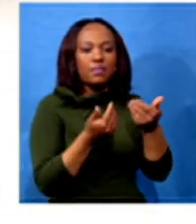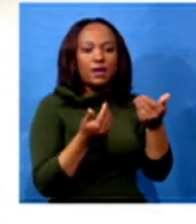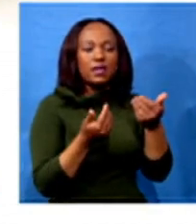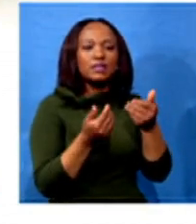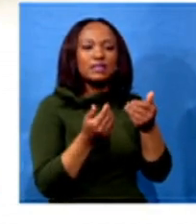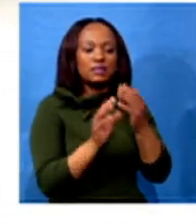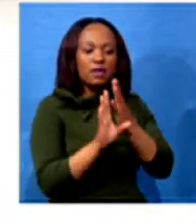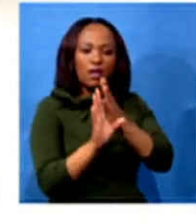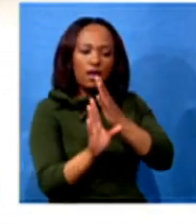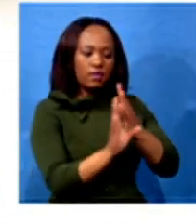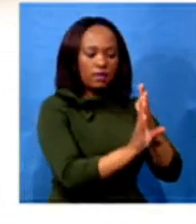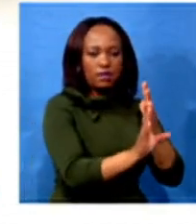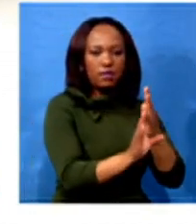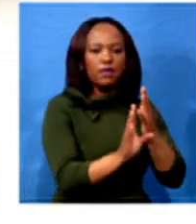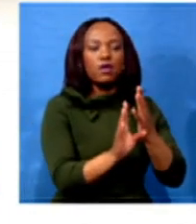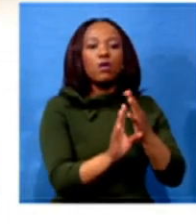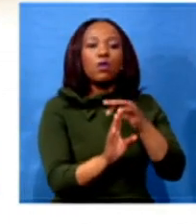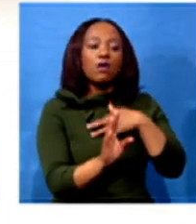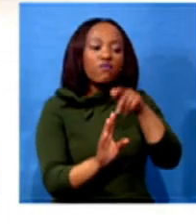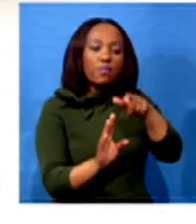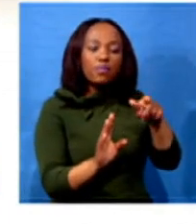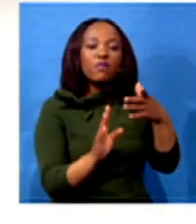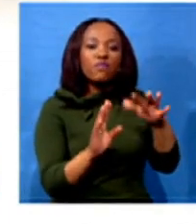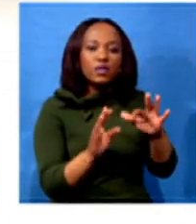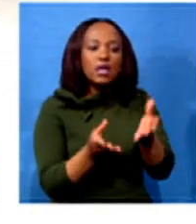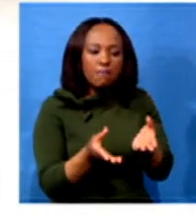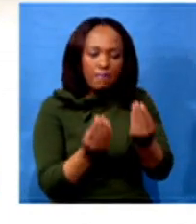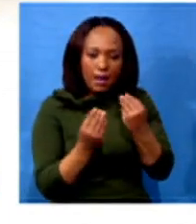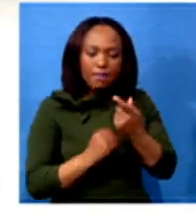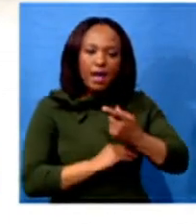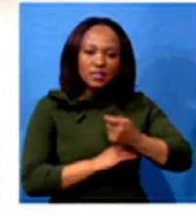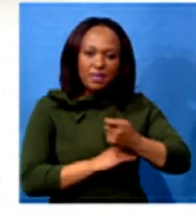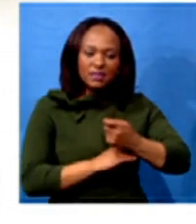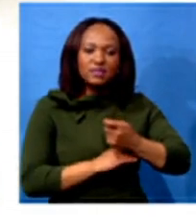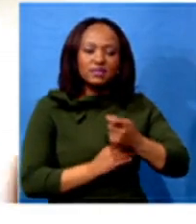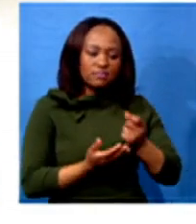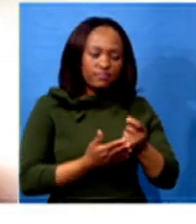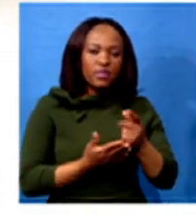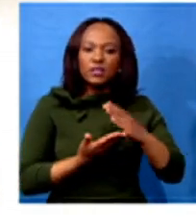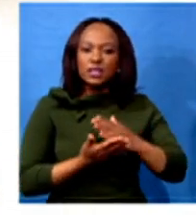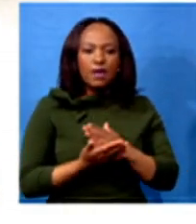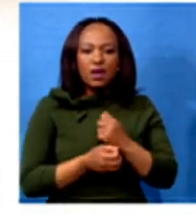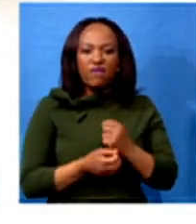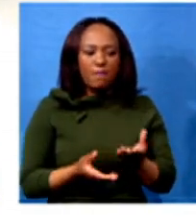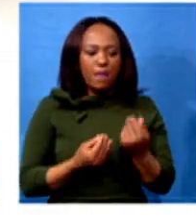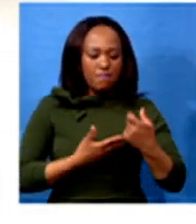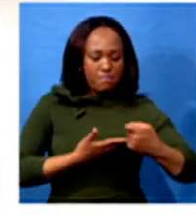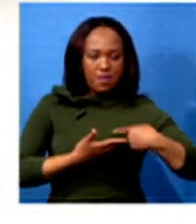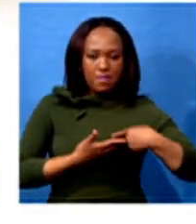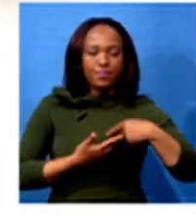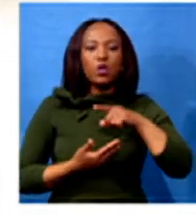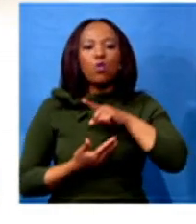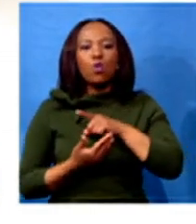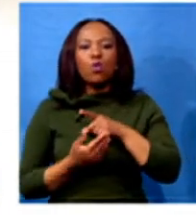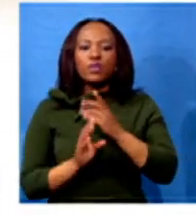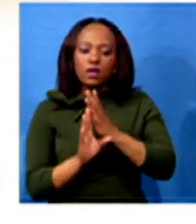of those people that have received the SMSs and those that haven't, so that they can assist as many people